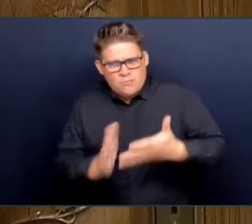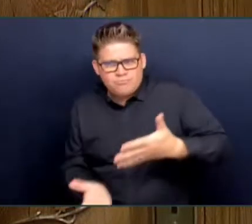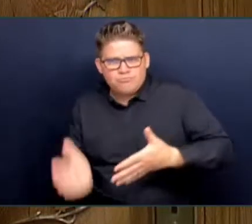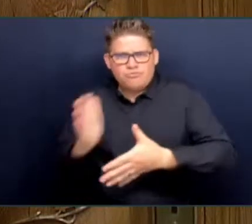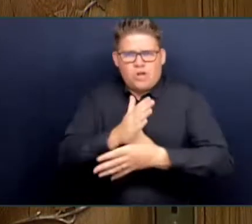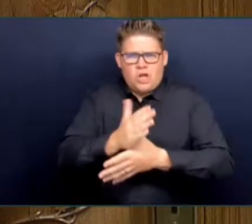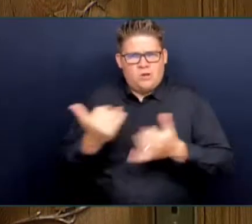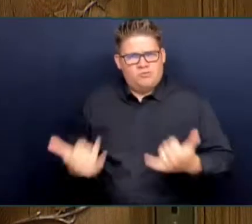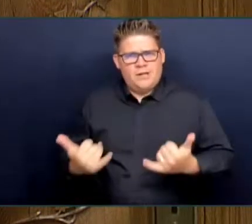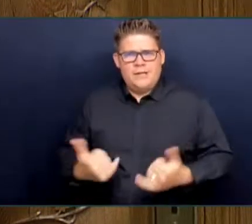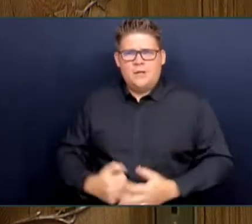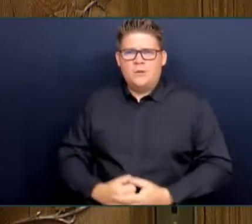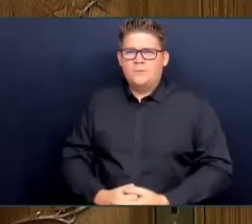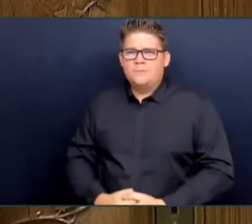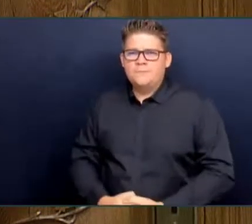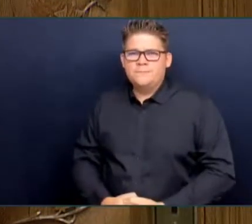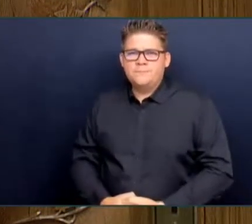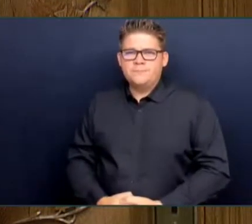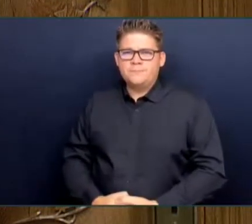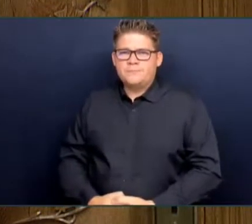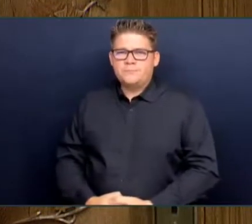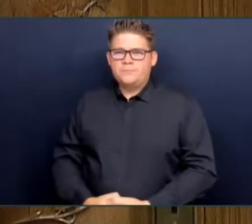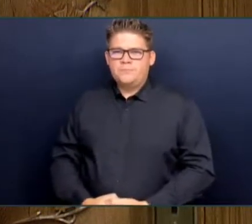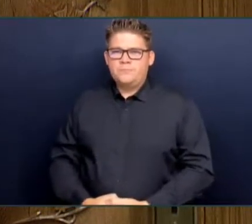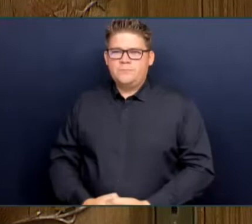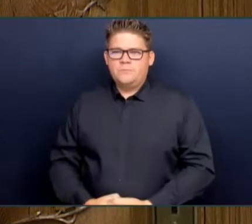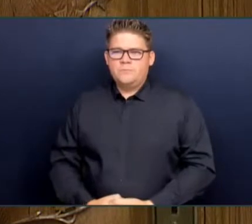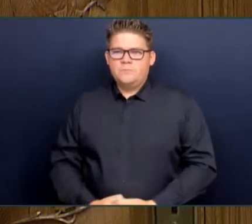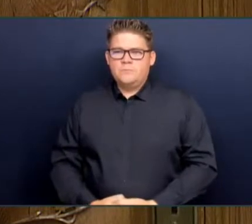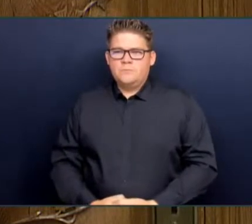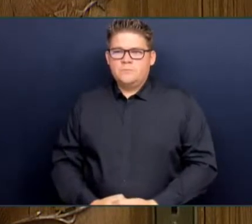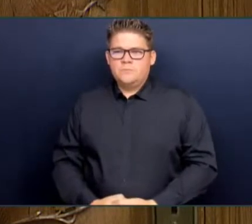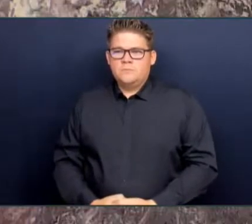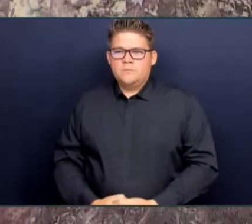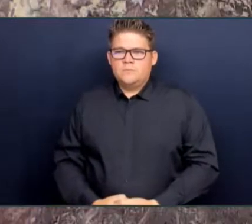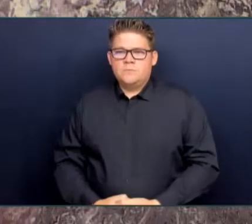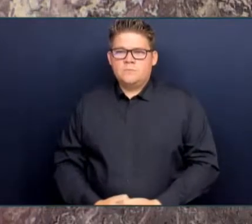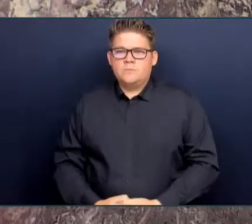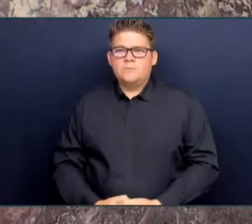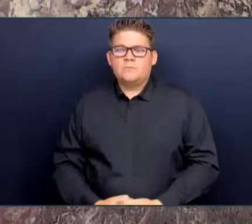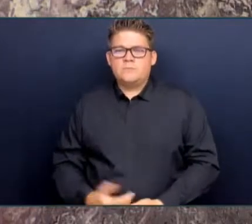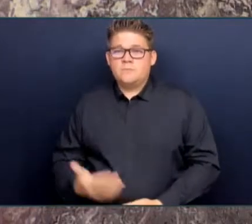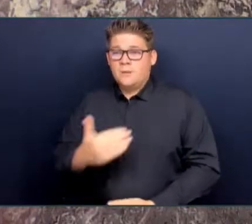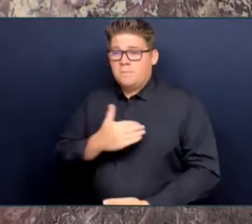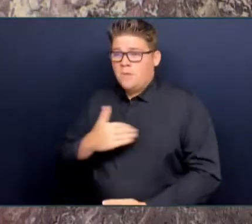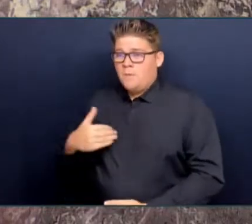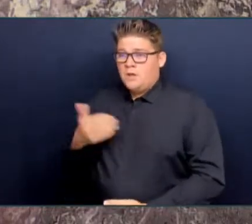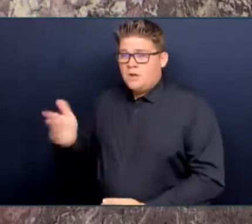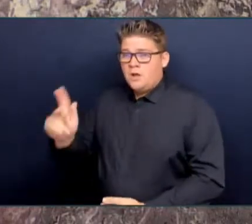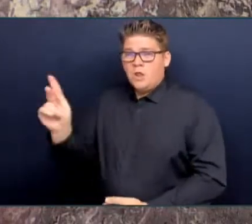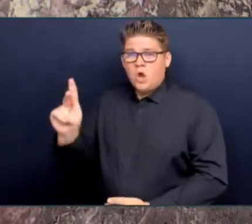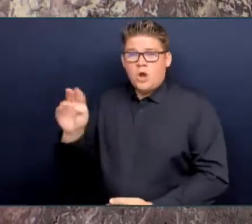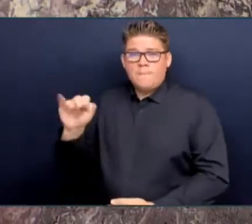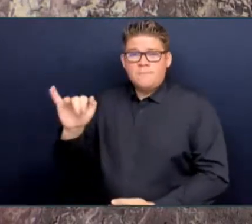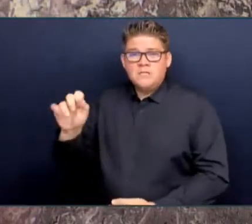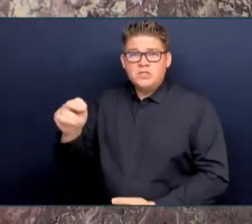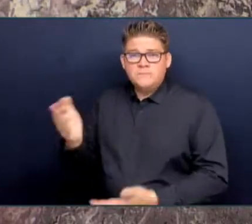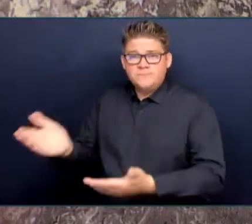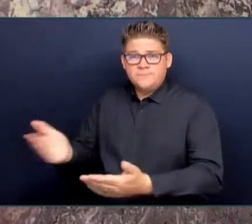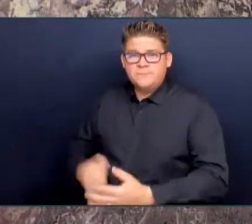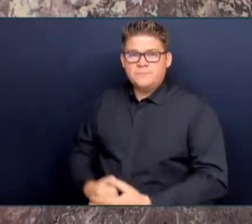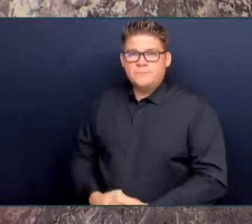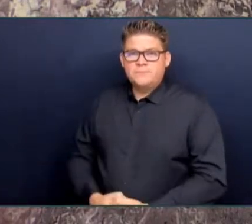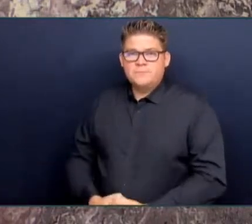Member for Kelowna Mission. Thank you, Mr. Speaker. Well, the contrast of the fantasy that this minister promotes and the reality of